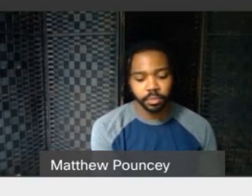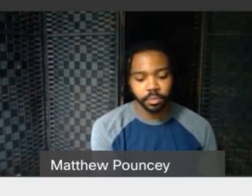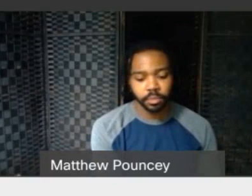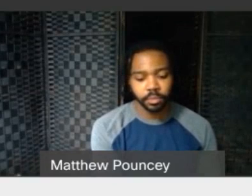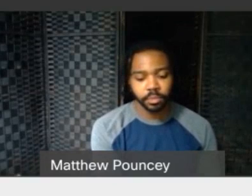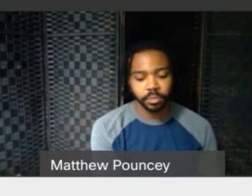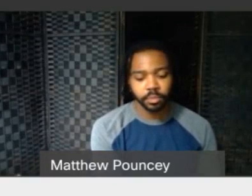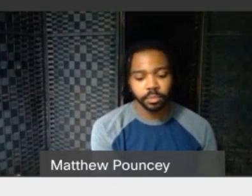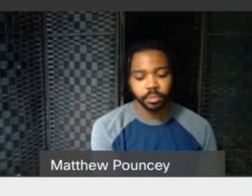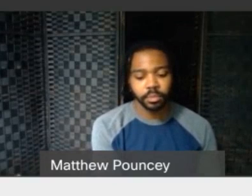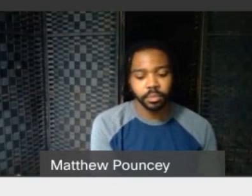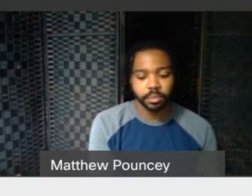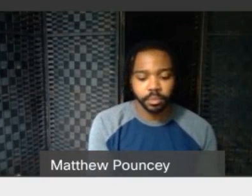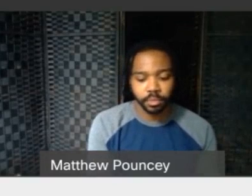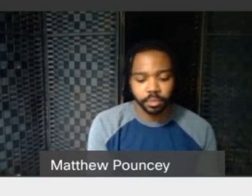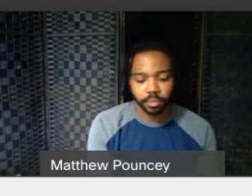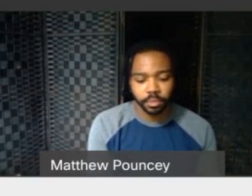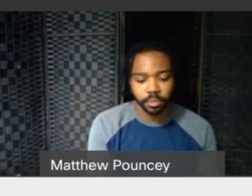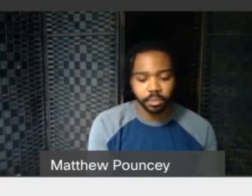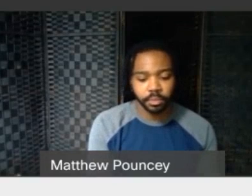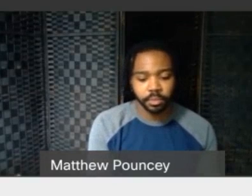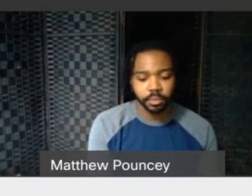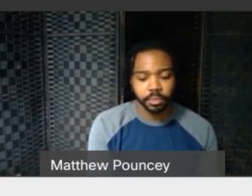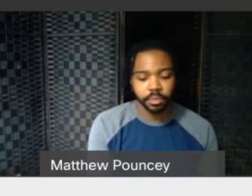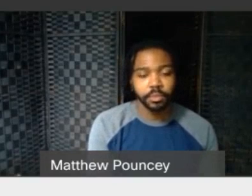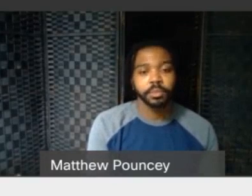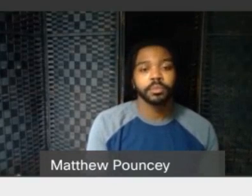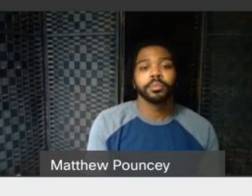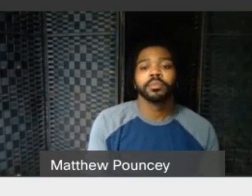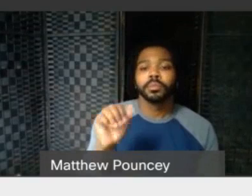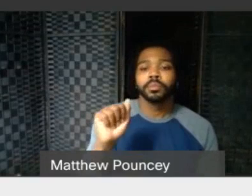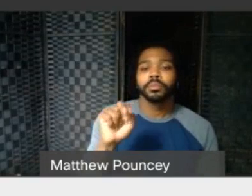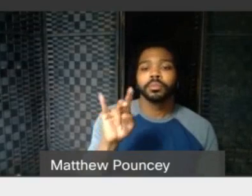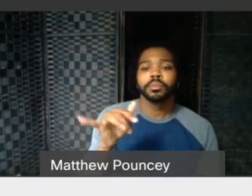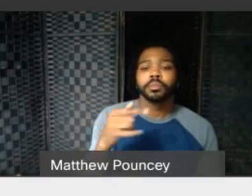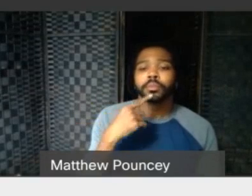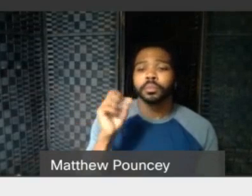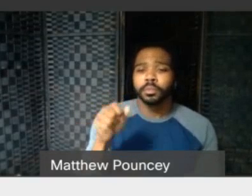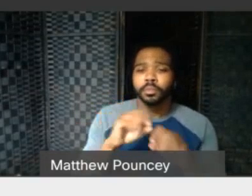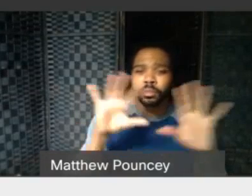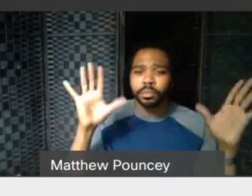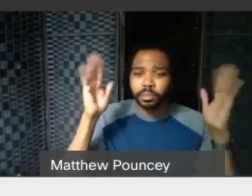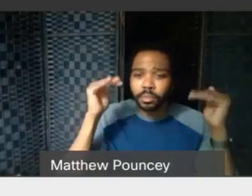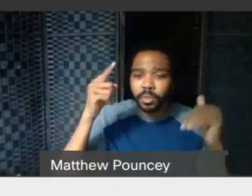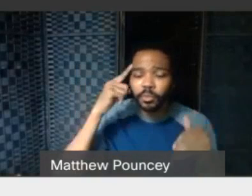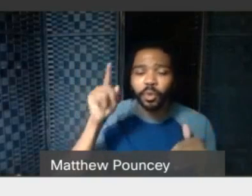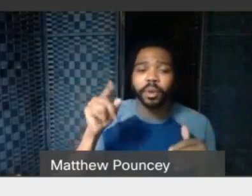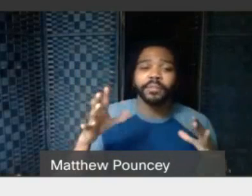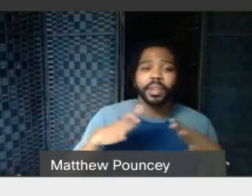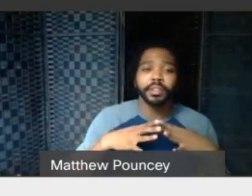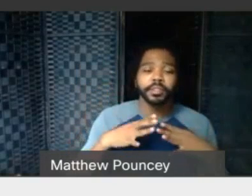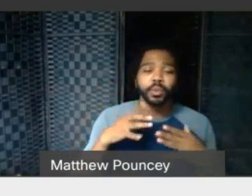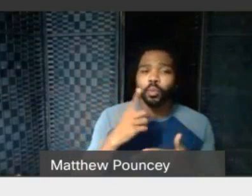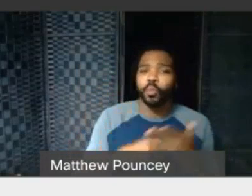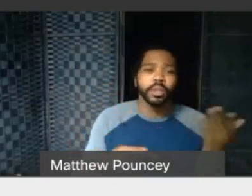So there's a question, I'm not, oh, I see. Can you clarify expectations on vacations? What's